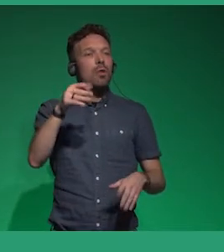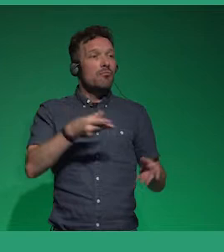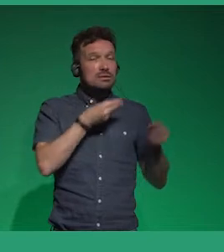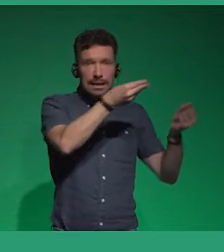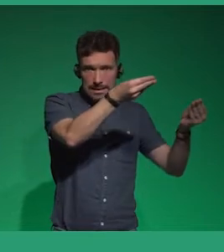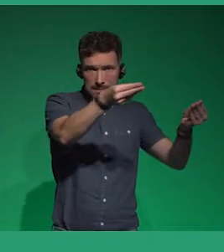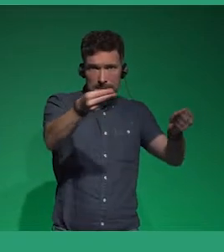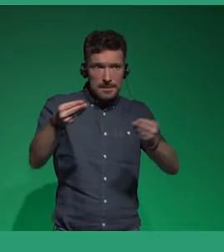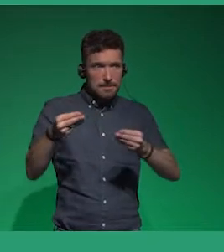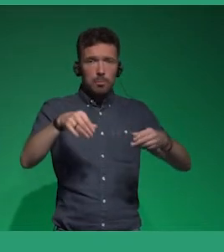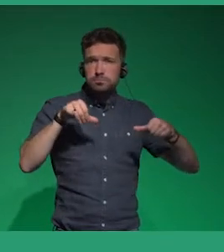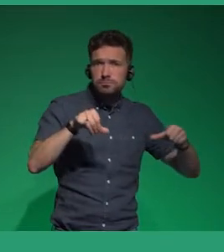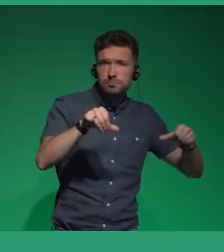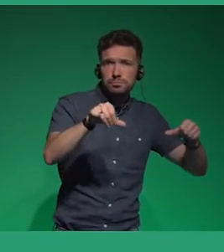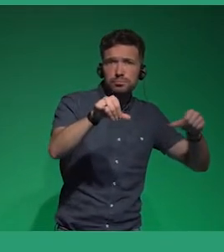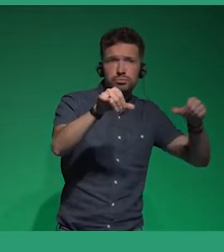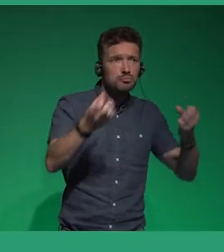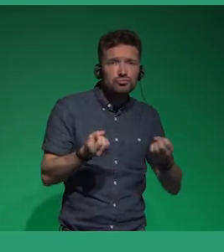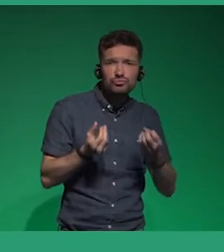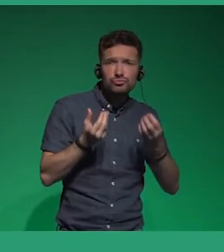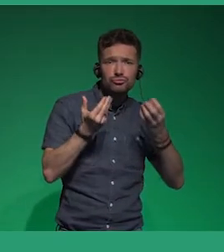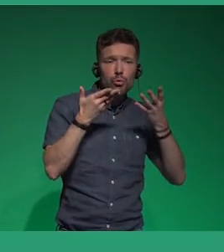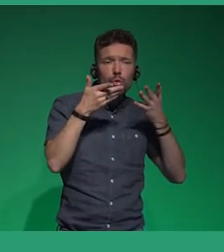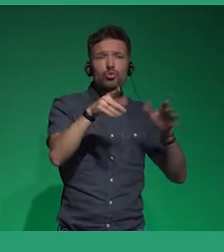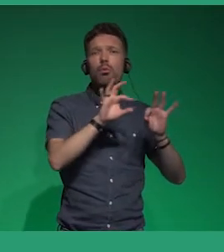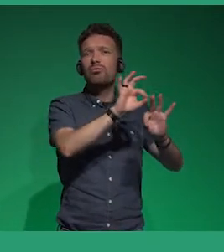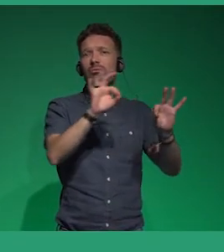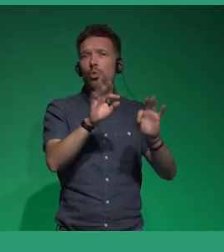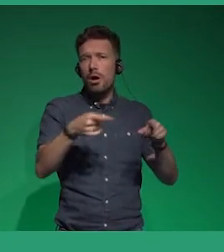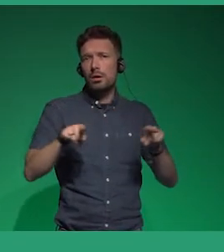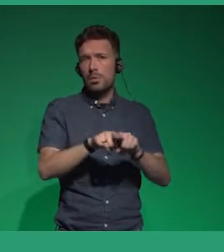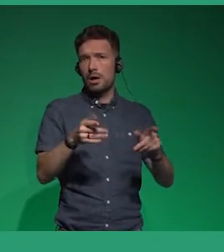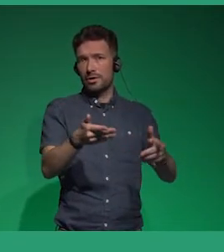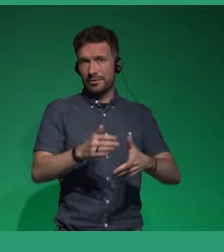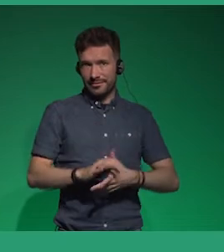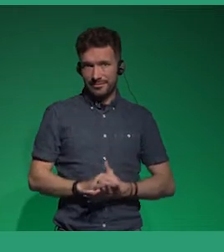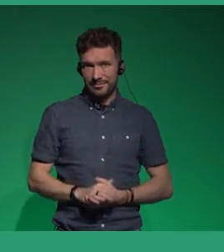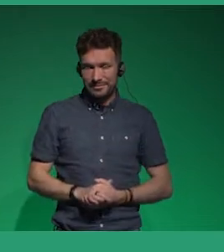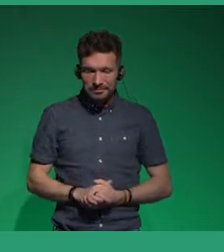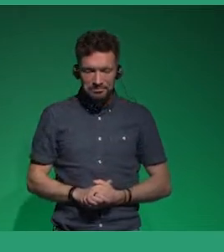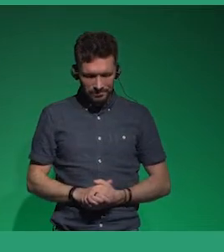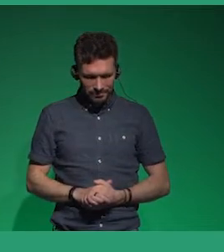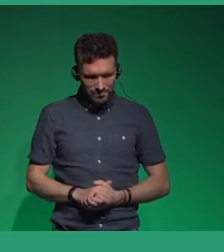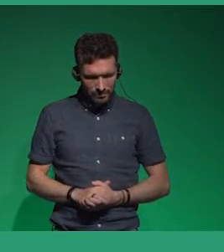So this indicates that this provision of high-quality tree seedlings is really critical. We found in